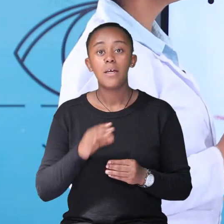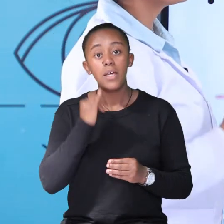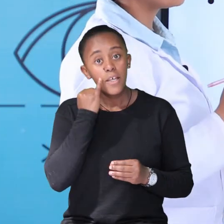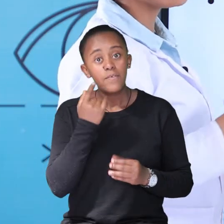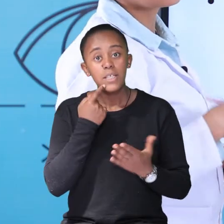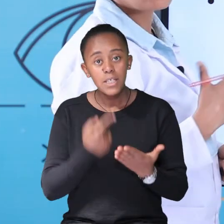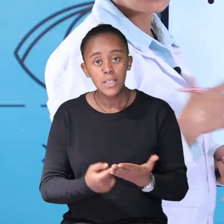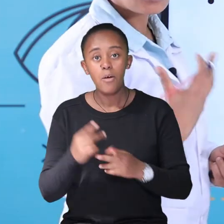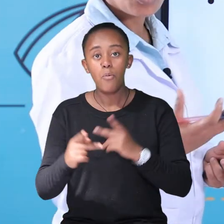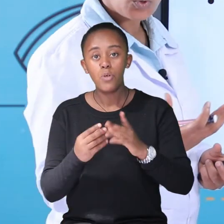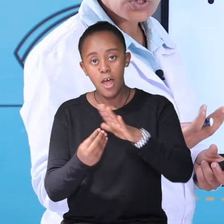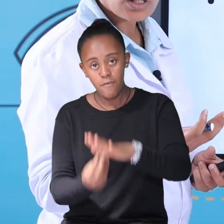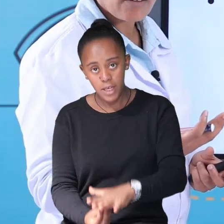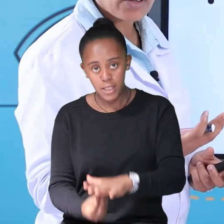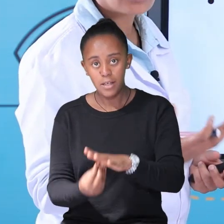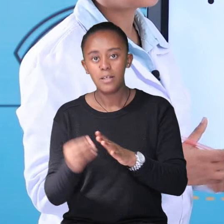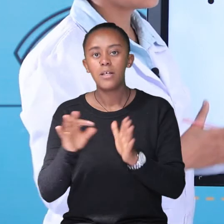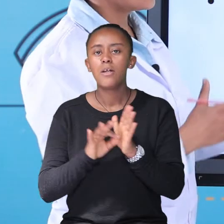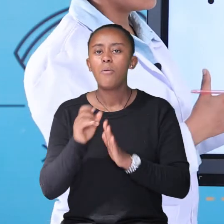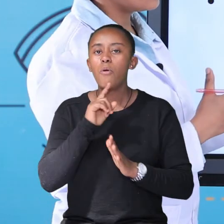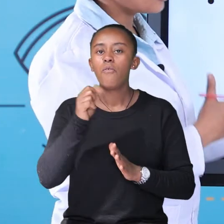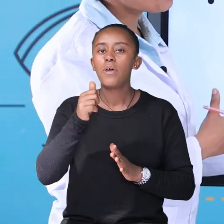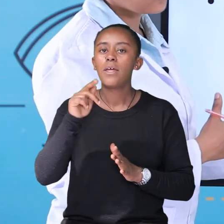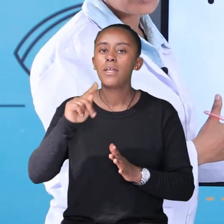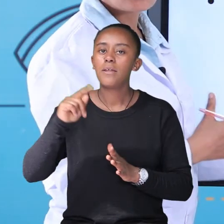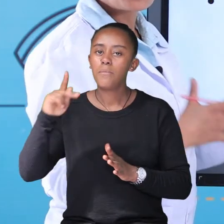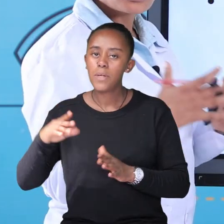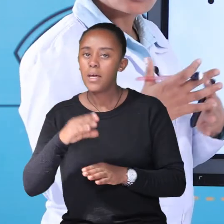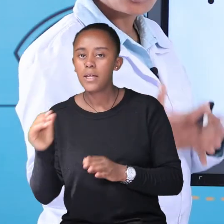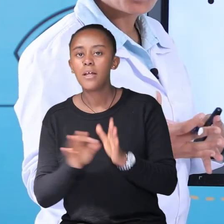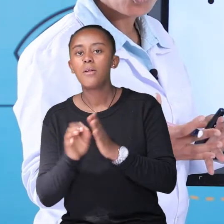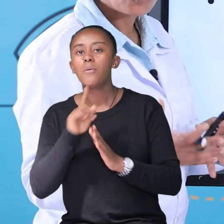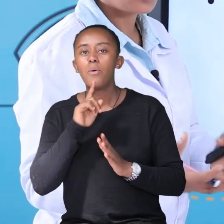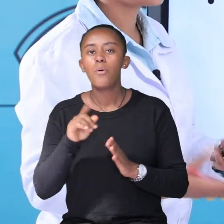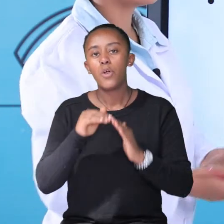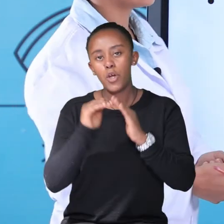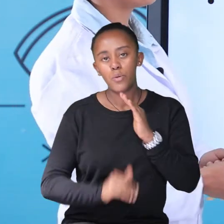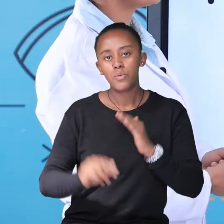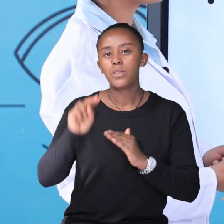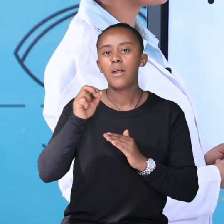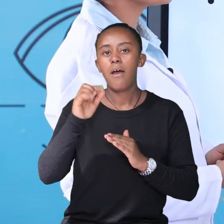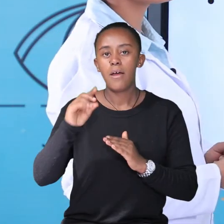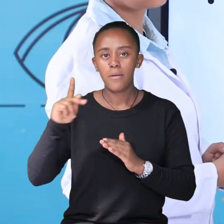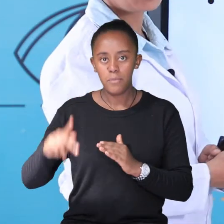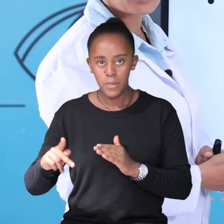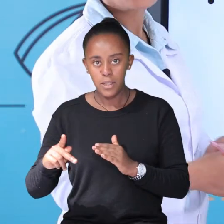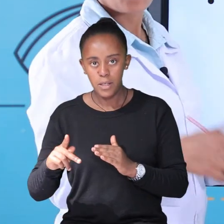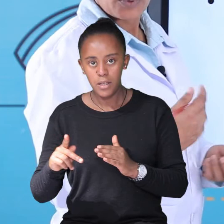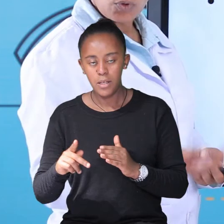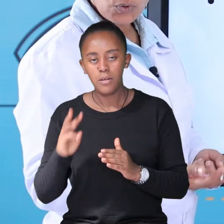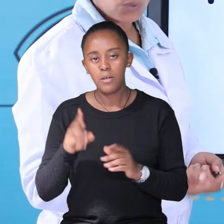reaction. And if this process affected, the number of ATP and the number of reduced NADP produced will